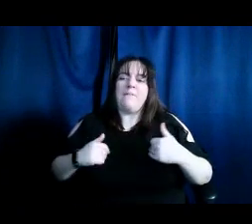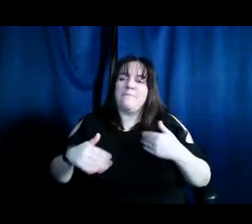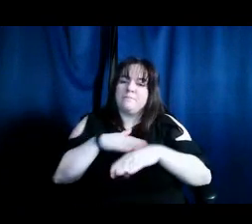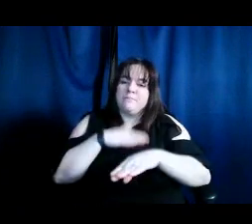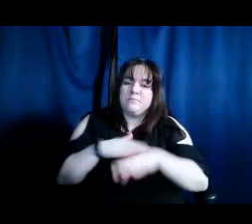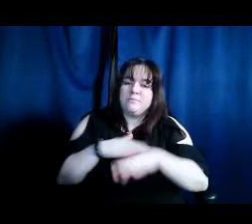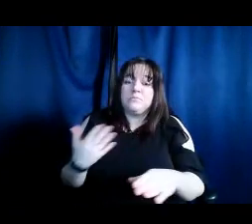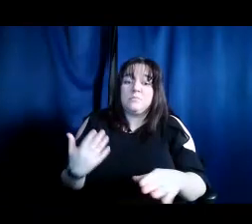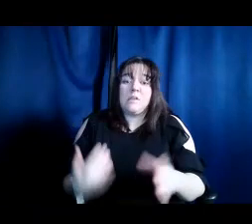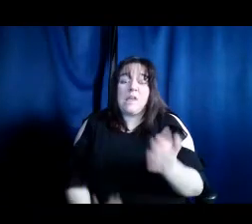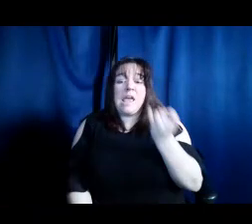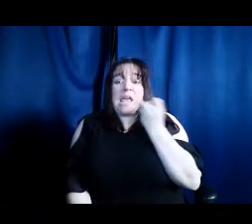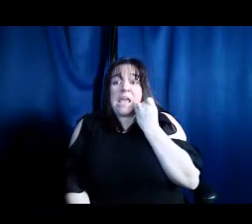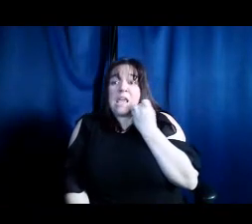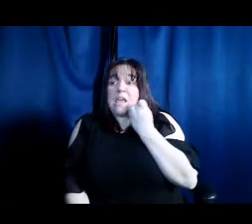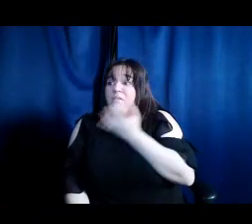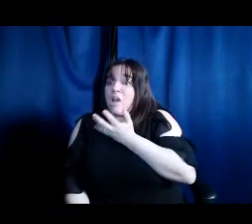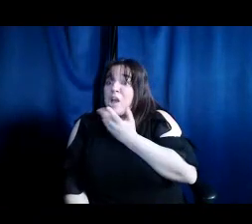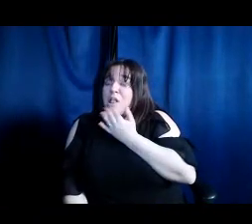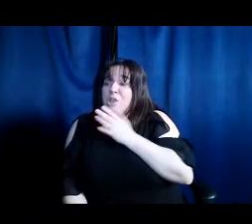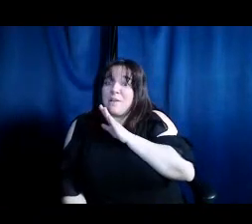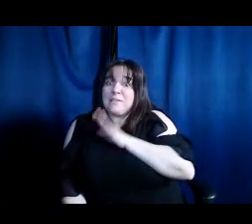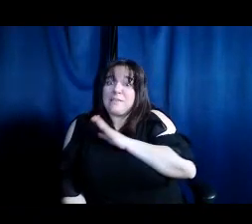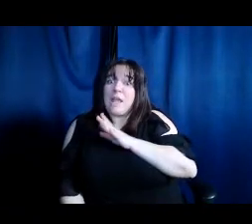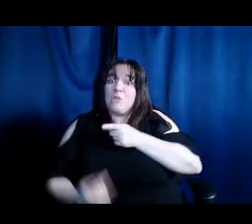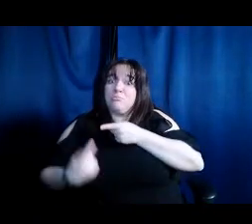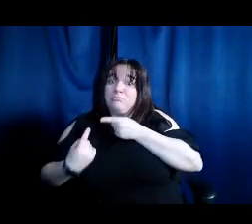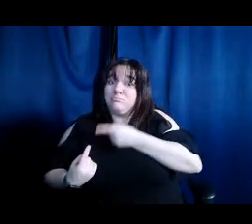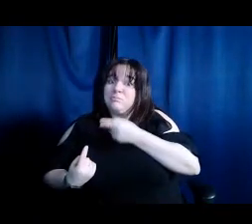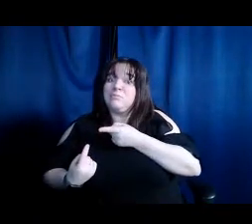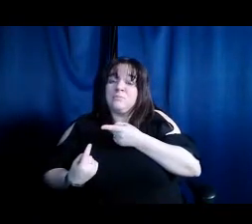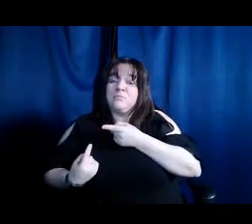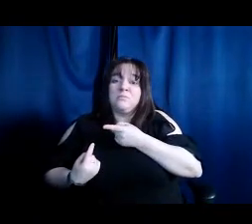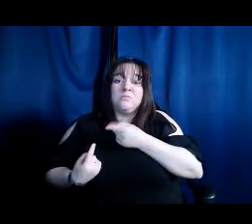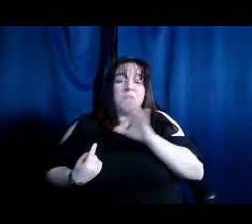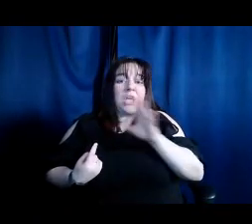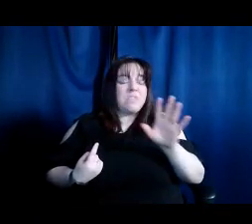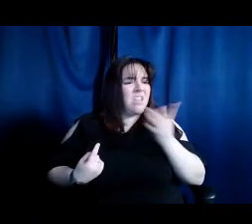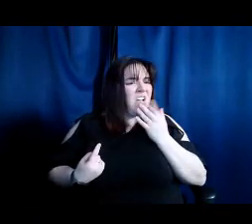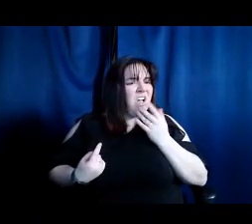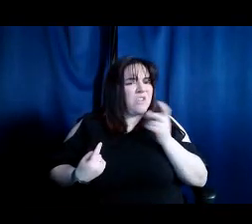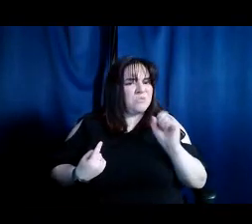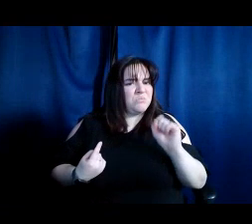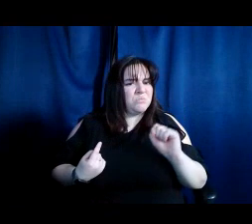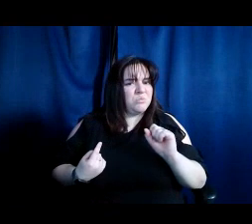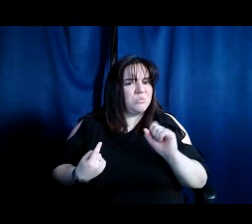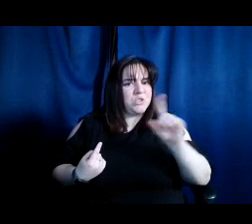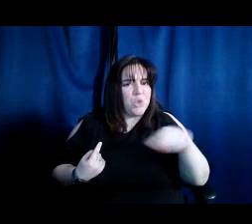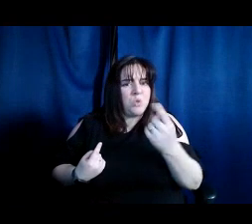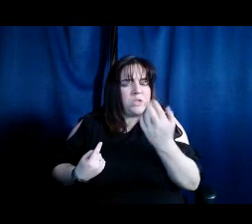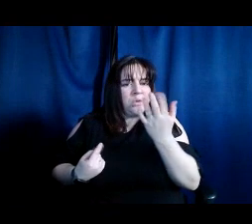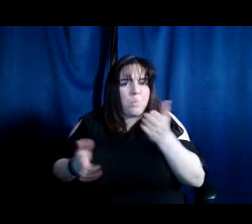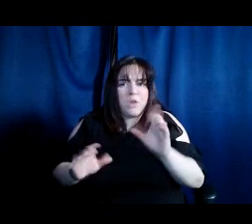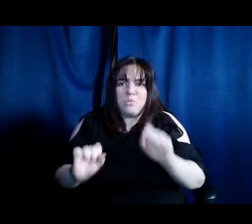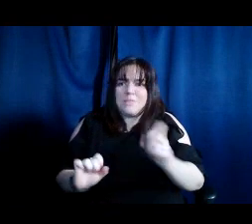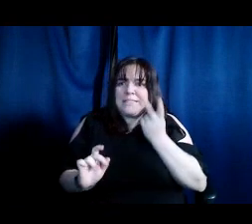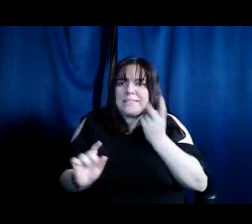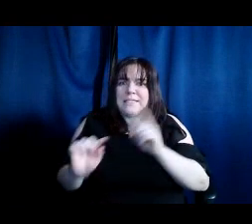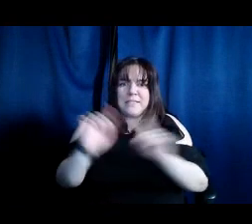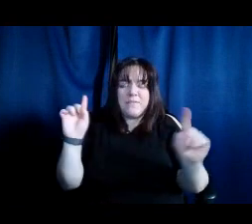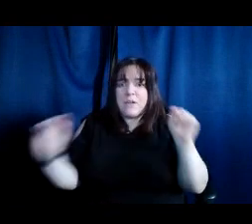content if color is the sole indicator of differences. Instead, use visual